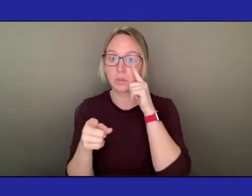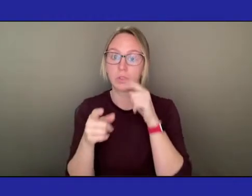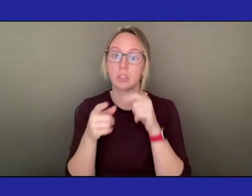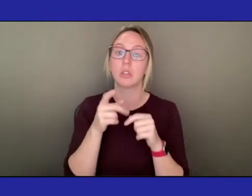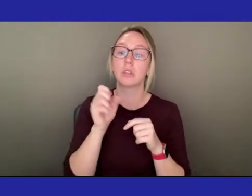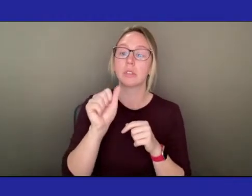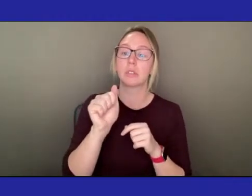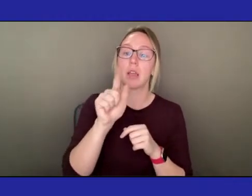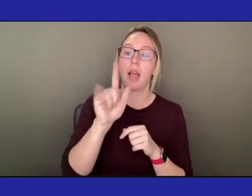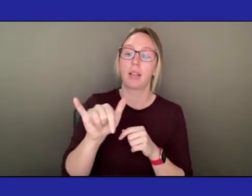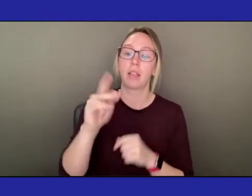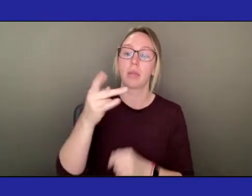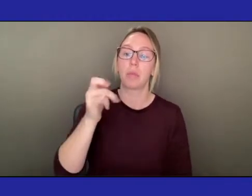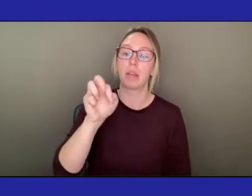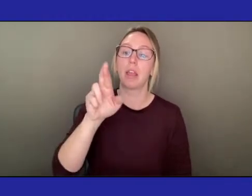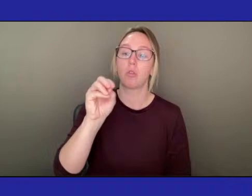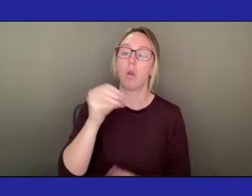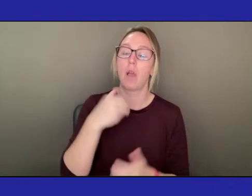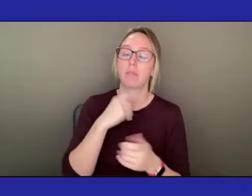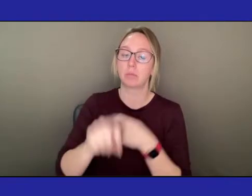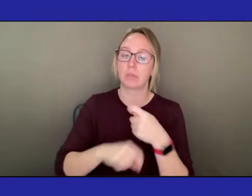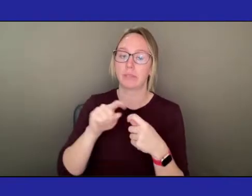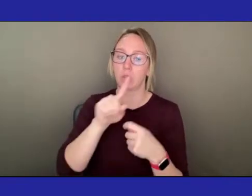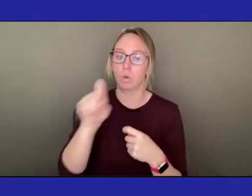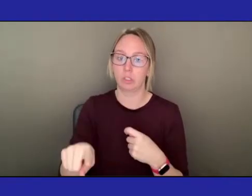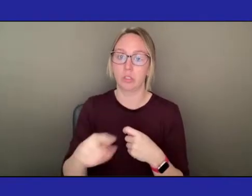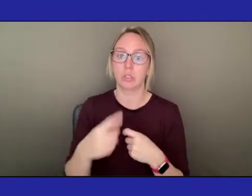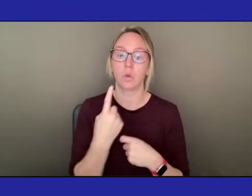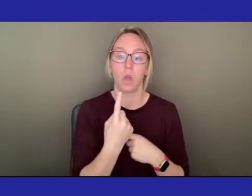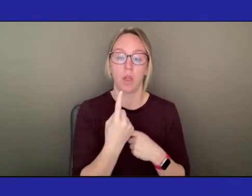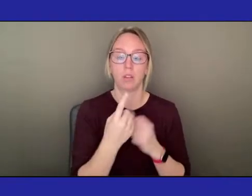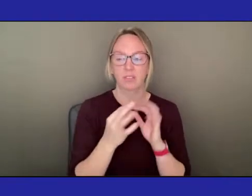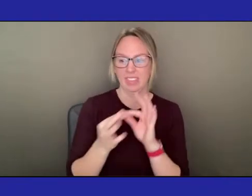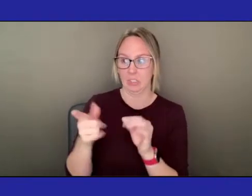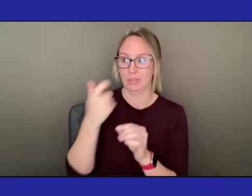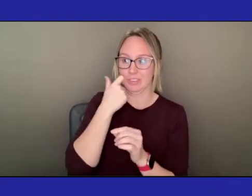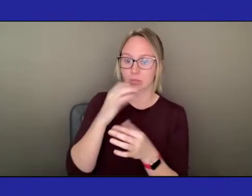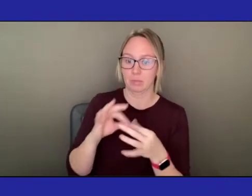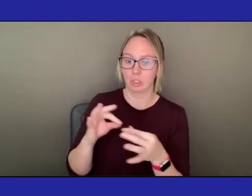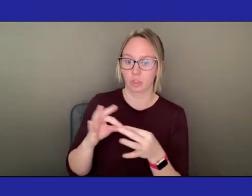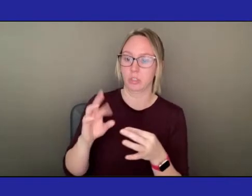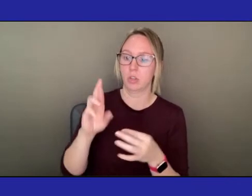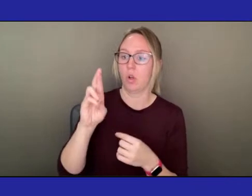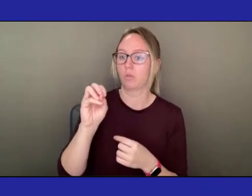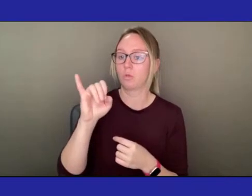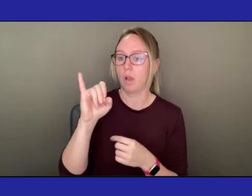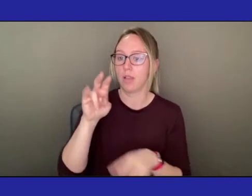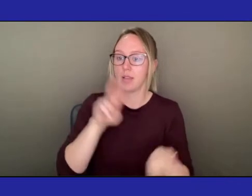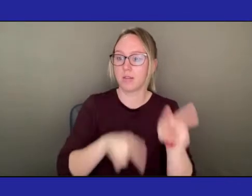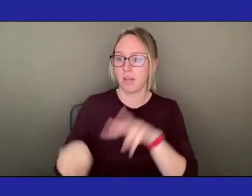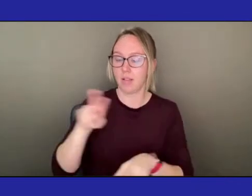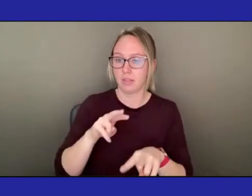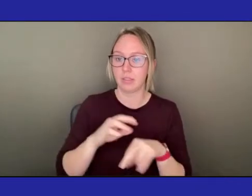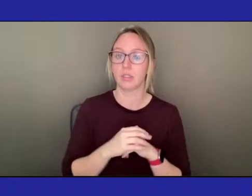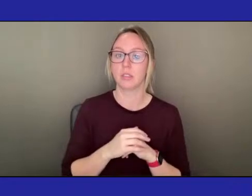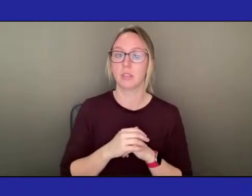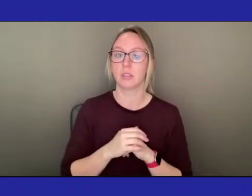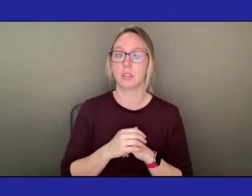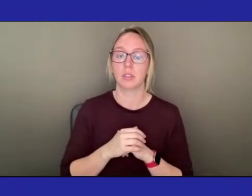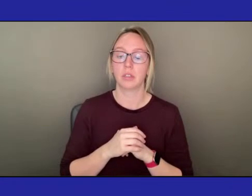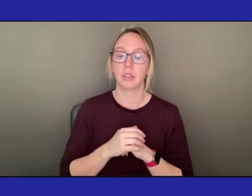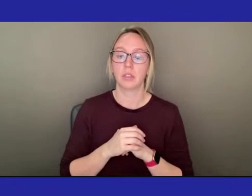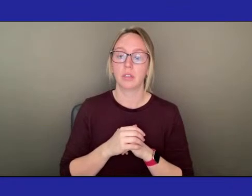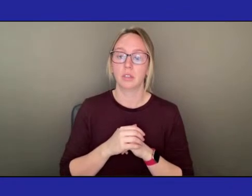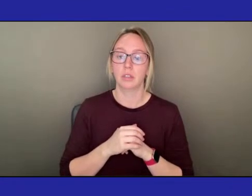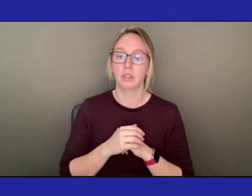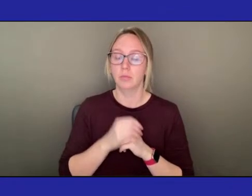questions, and one related to just what you were mentioning about the ROI analysis. She was mentioning that